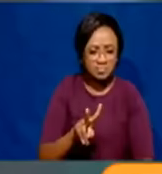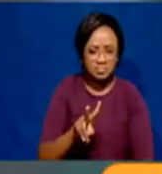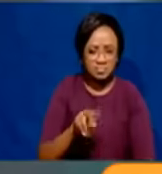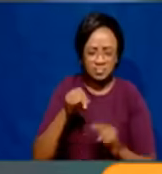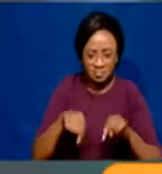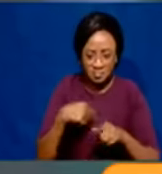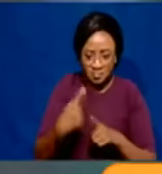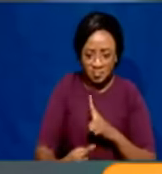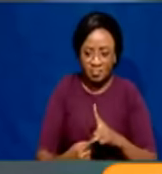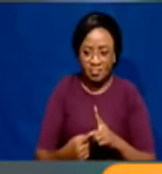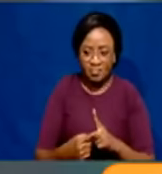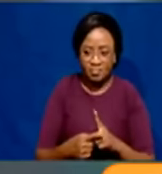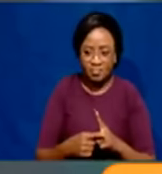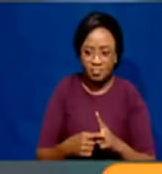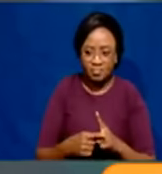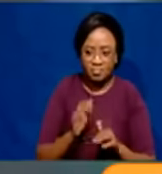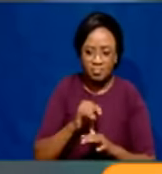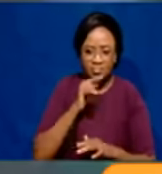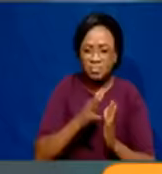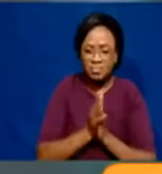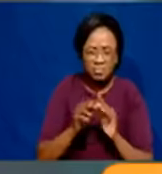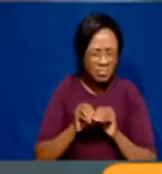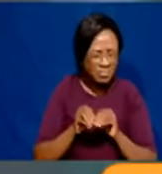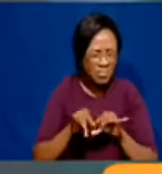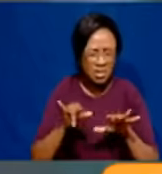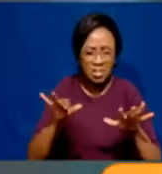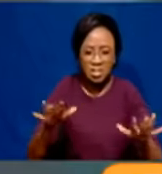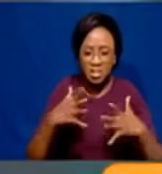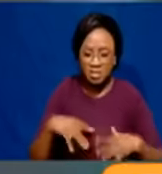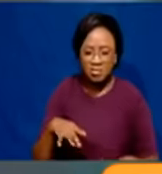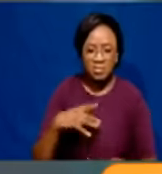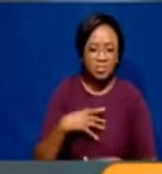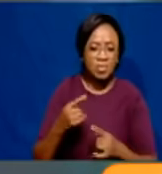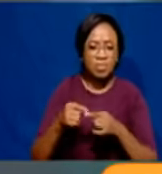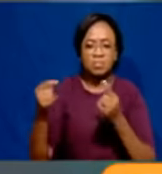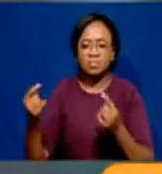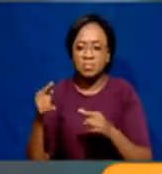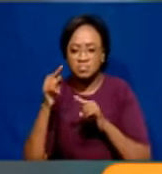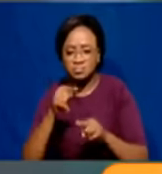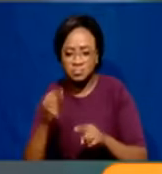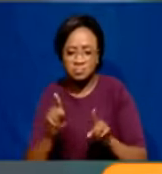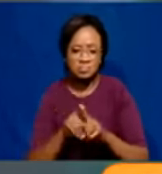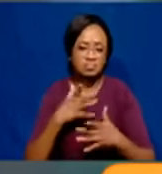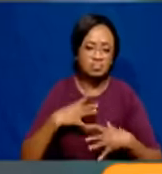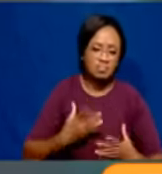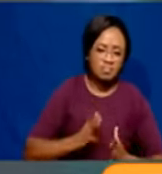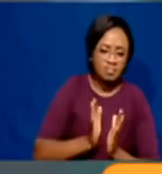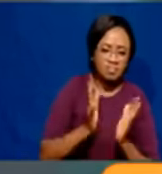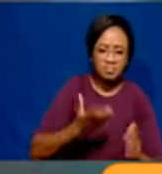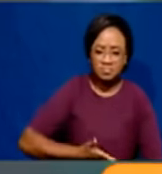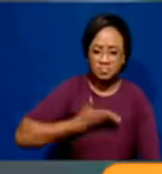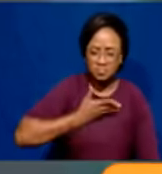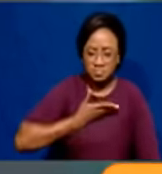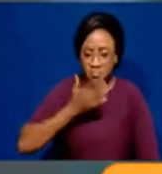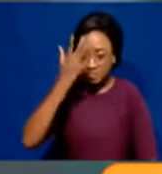year. Now, this led to widespread uproar, both by the opposition and the public. You see, the decision